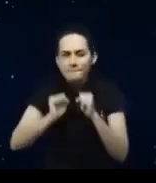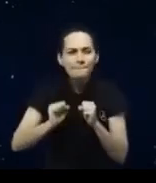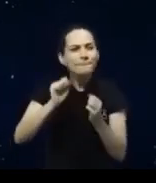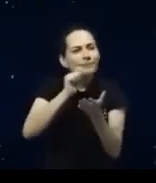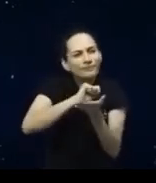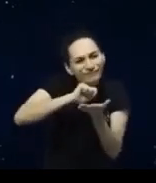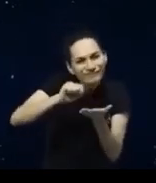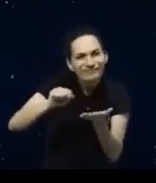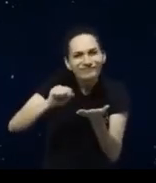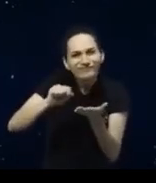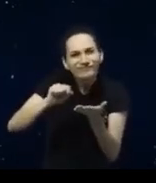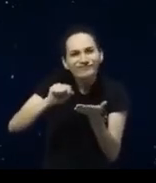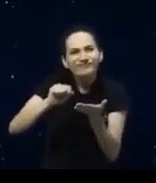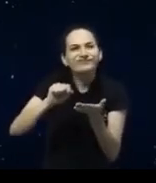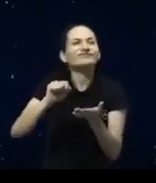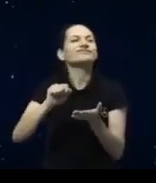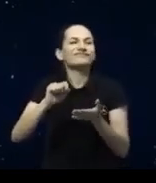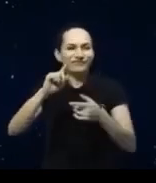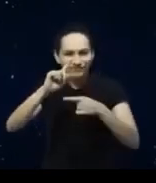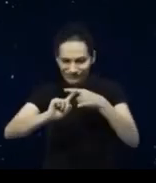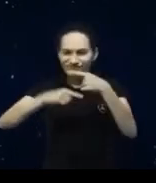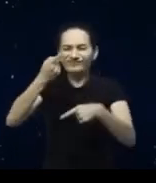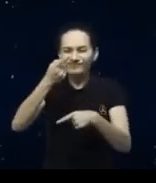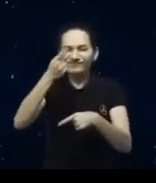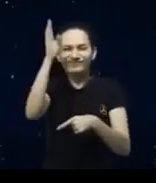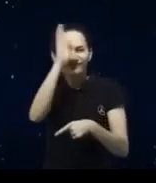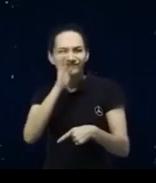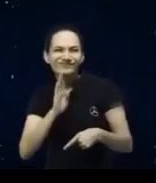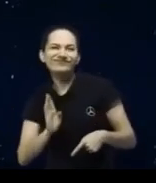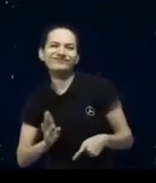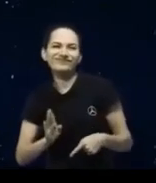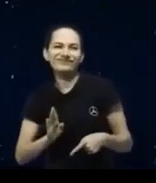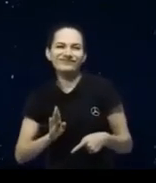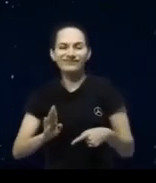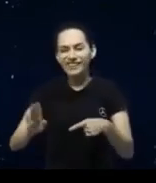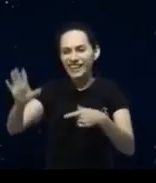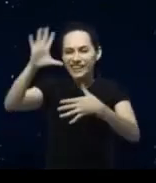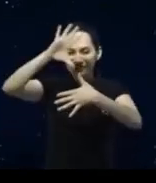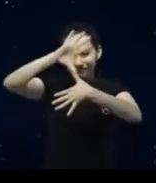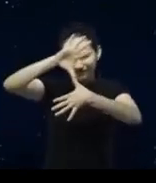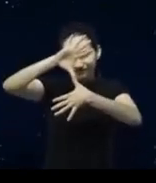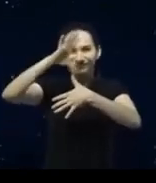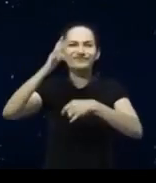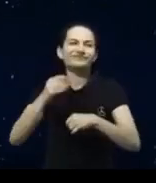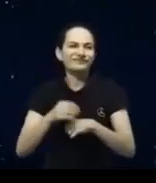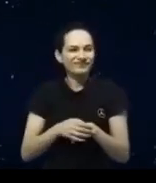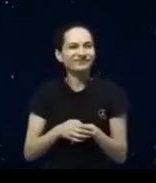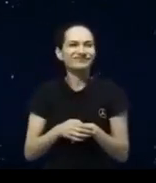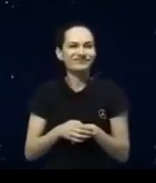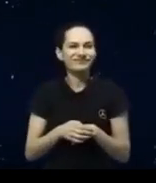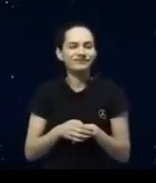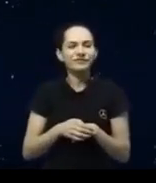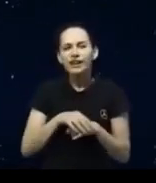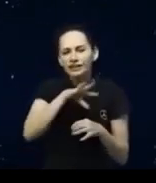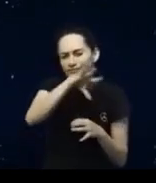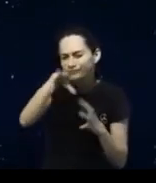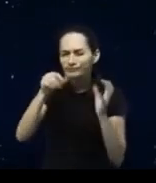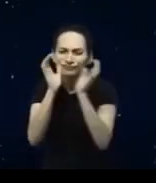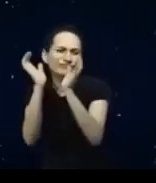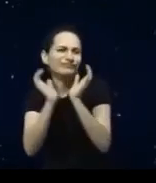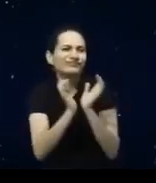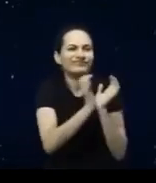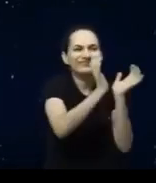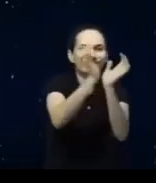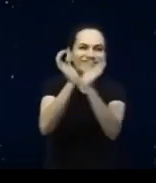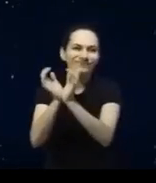write new chapters of success in Brazil, in South America, and actually in all the